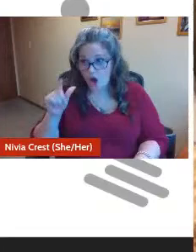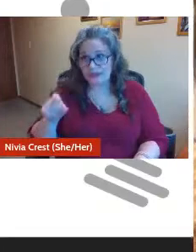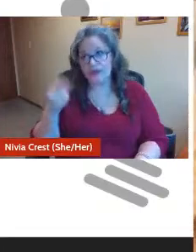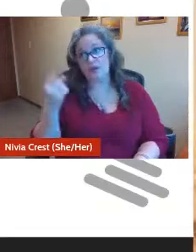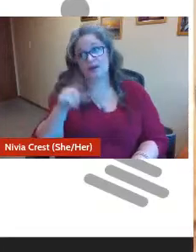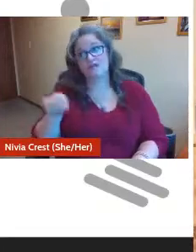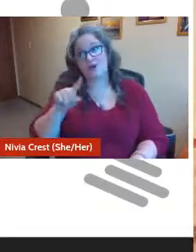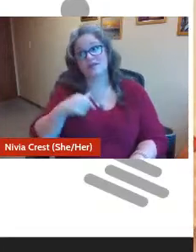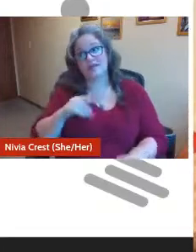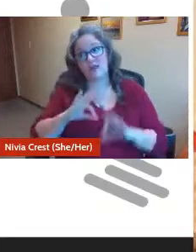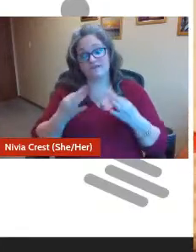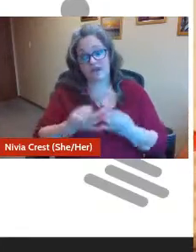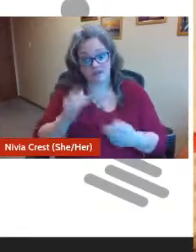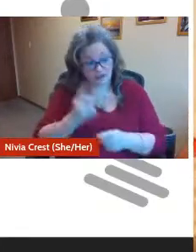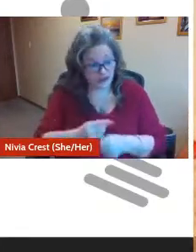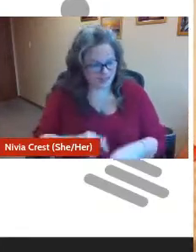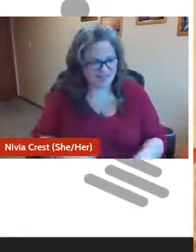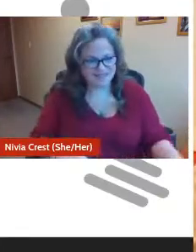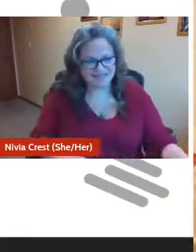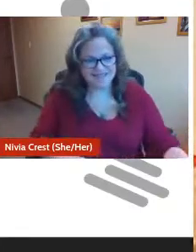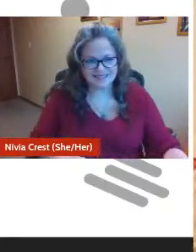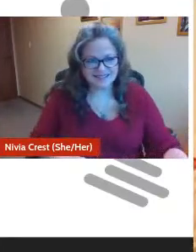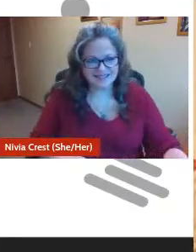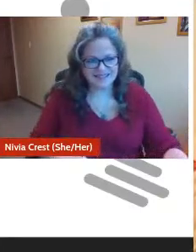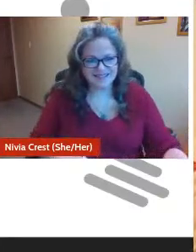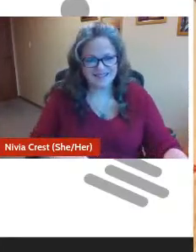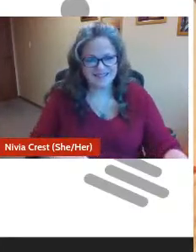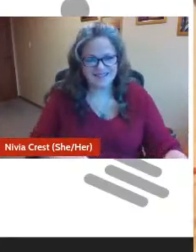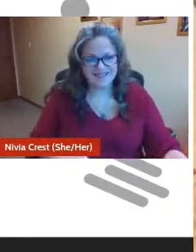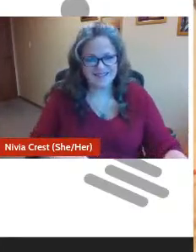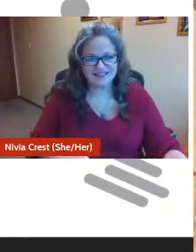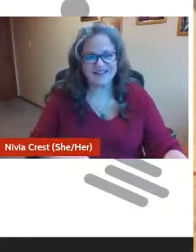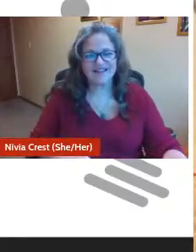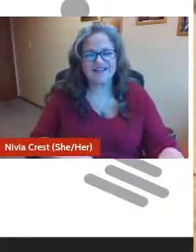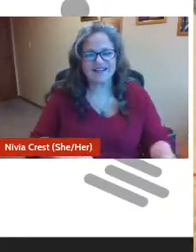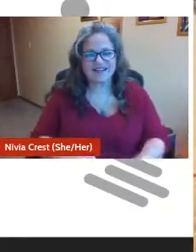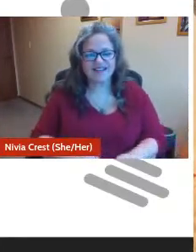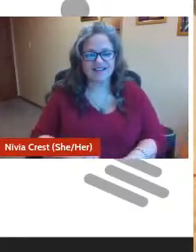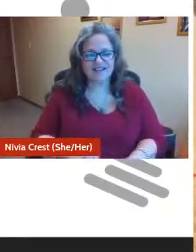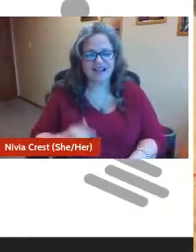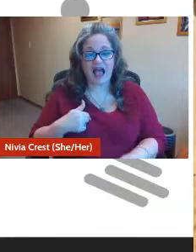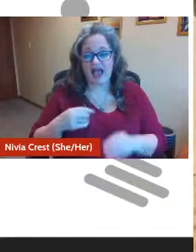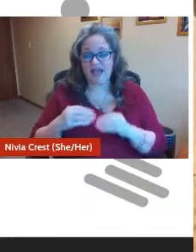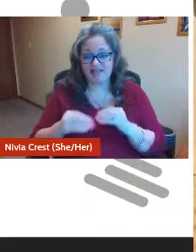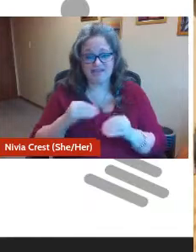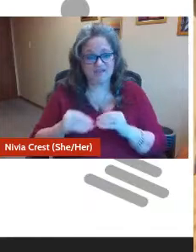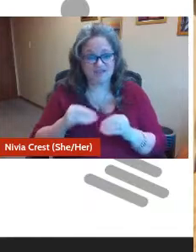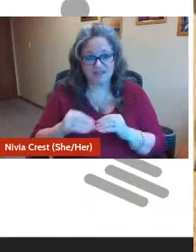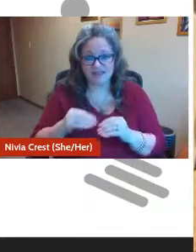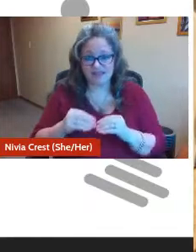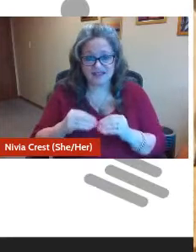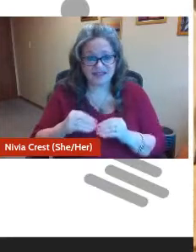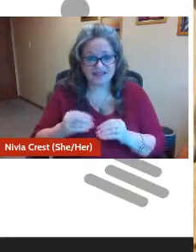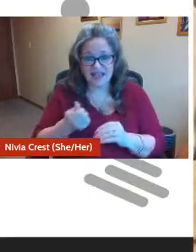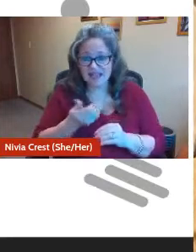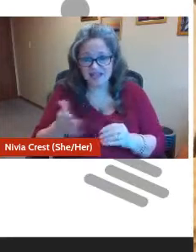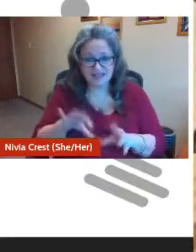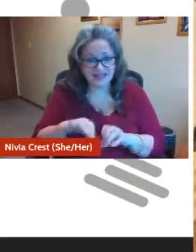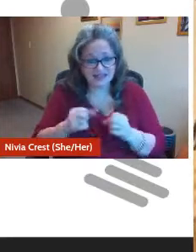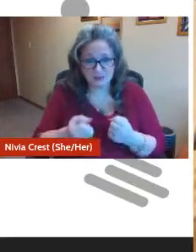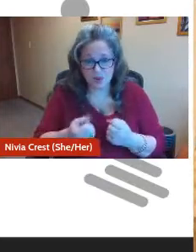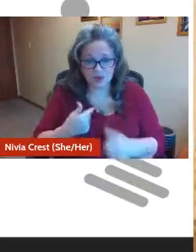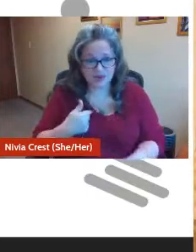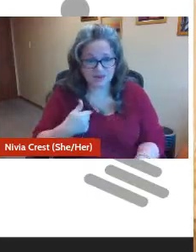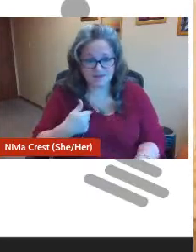family. The brother, the home fixer. So anything that's broken, I fix. Anything that's